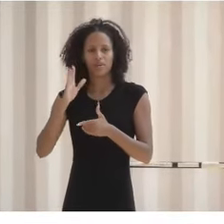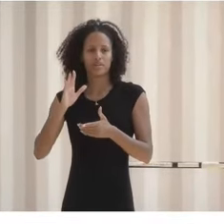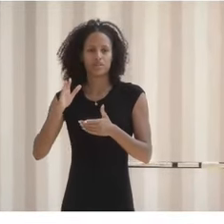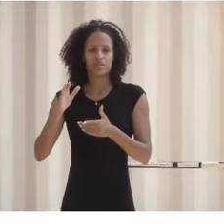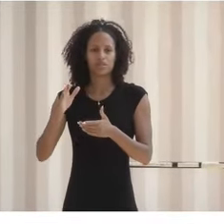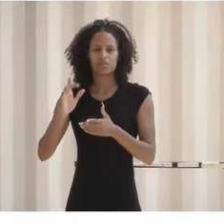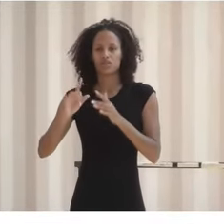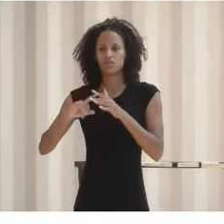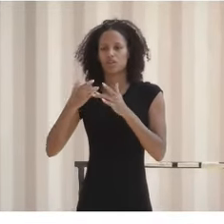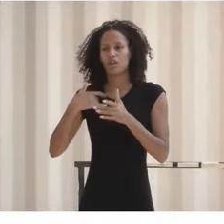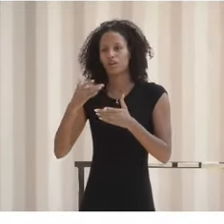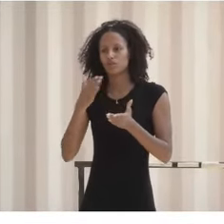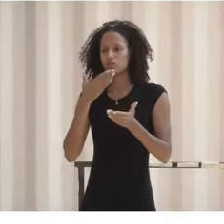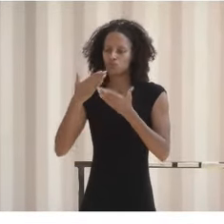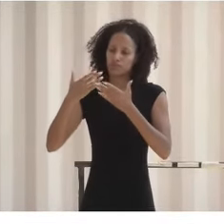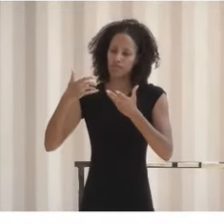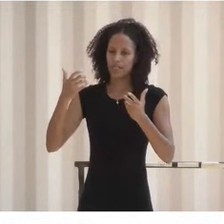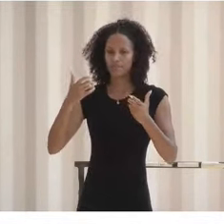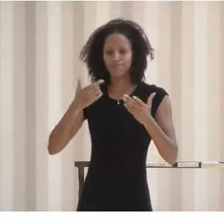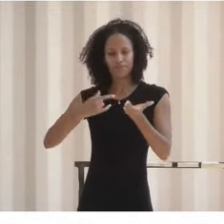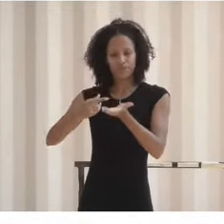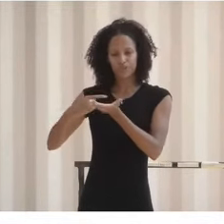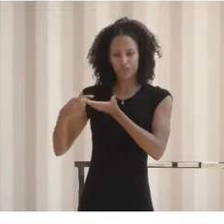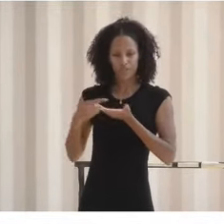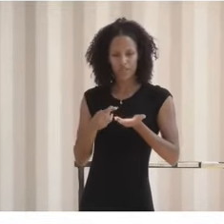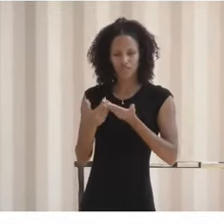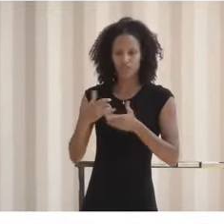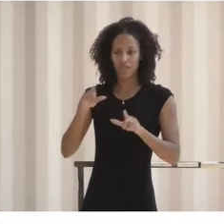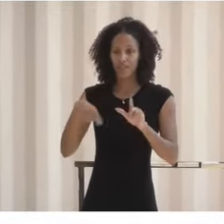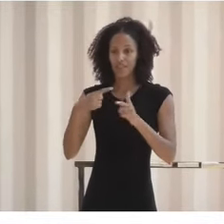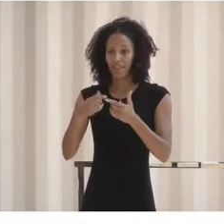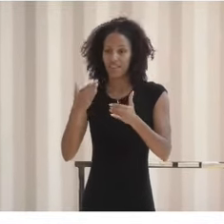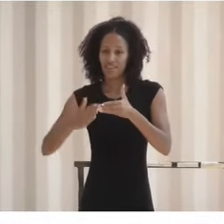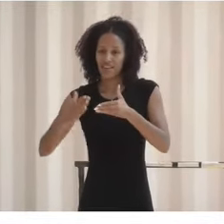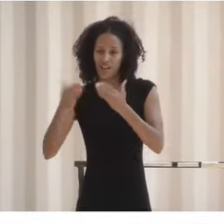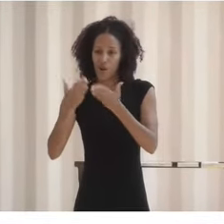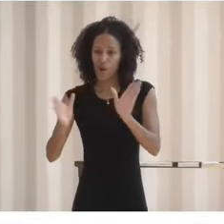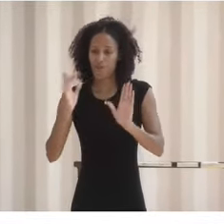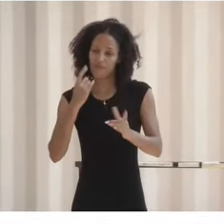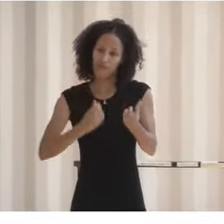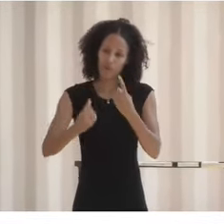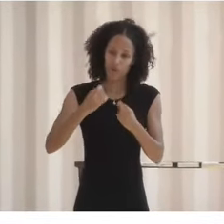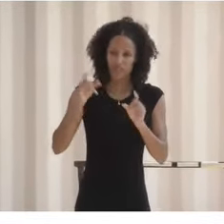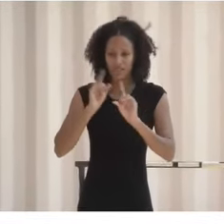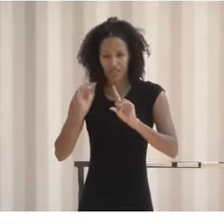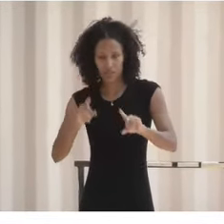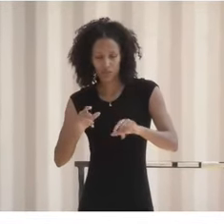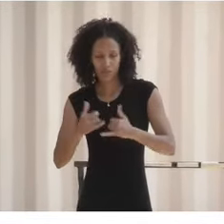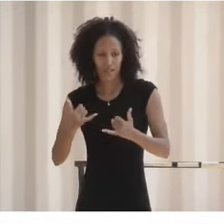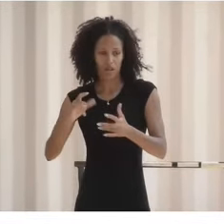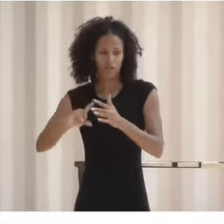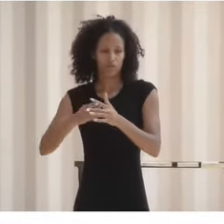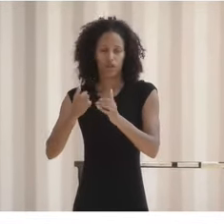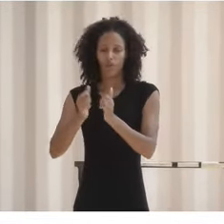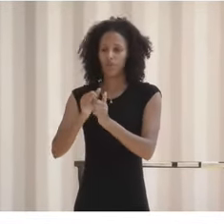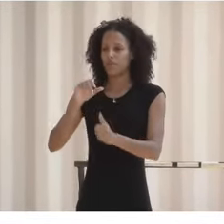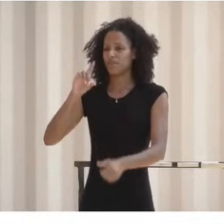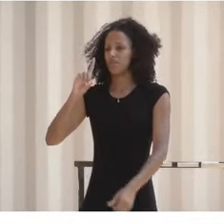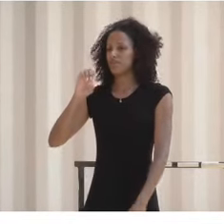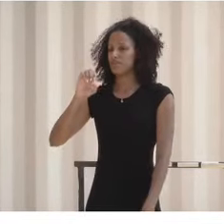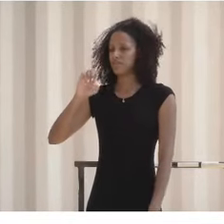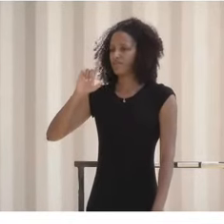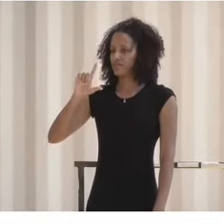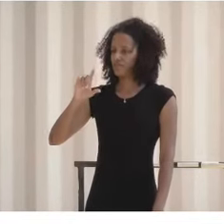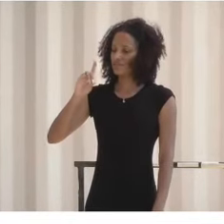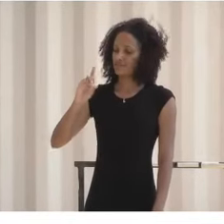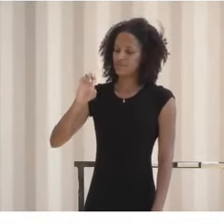very lively discussion and then open up for answers and questions. So I'd like to start off with Delphine, and in